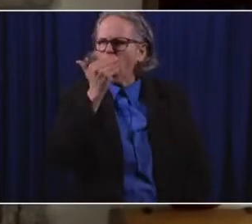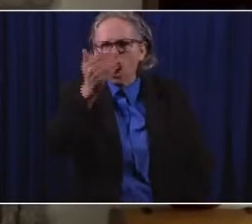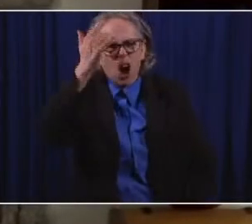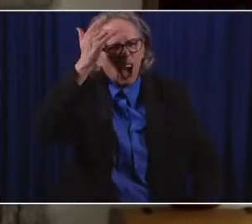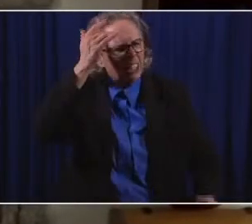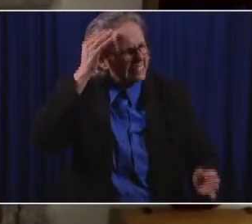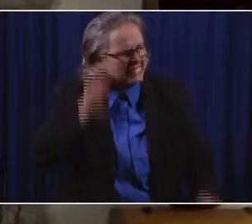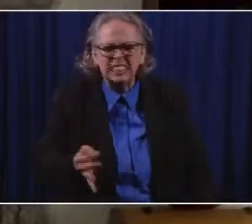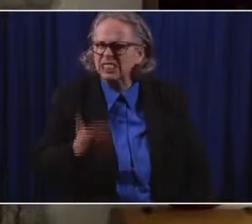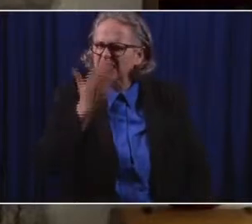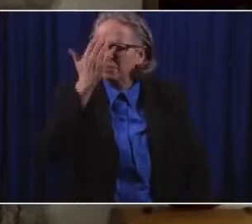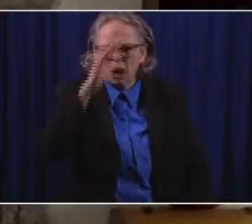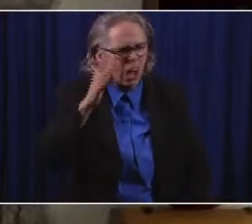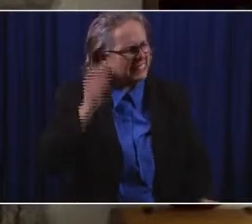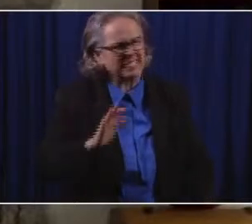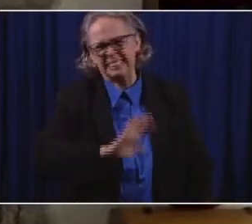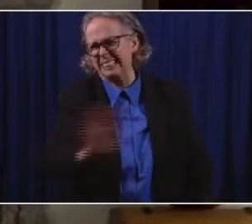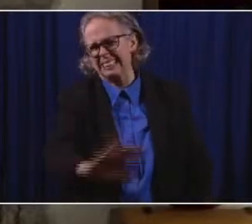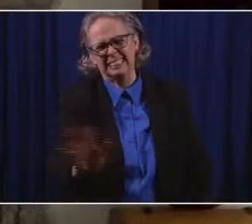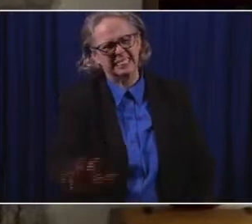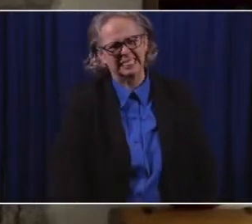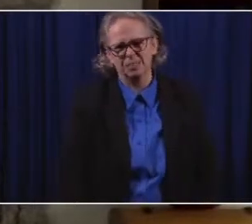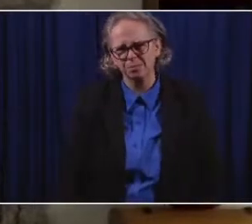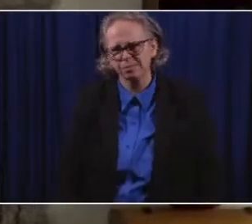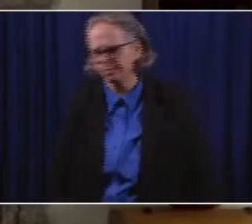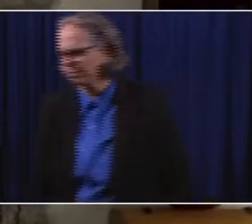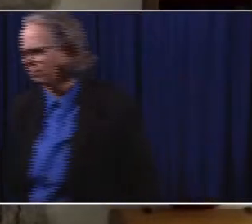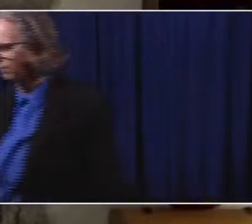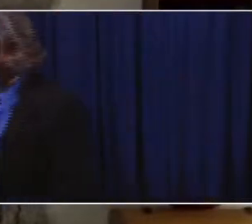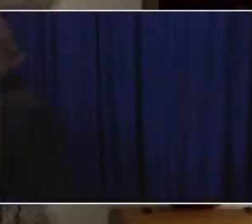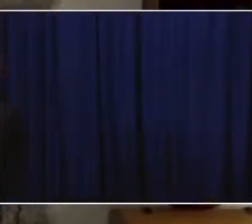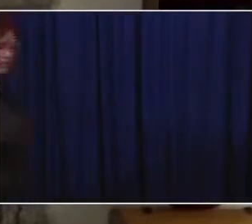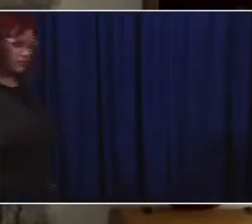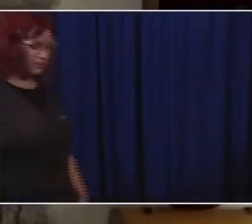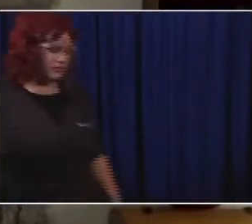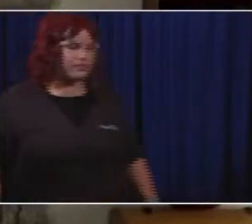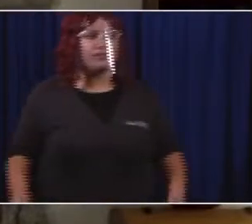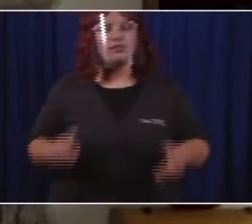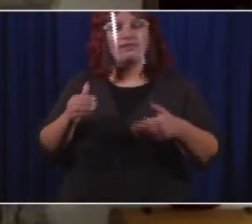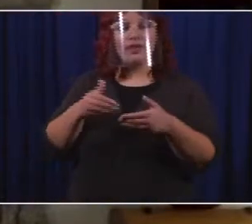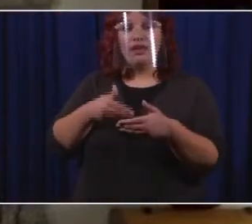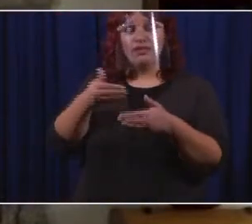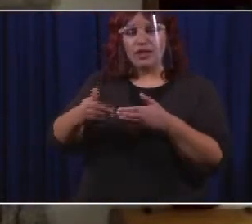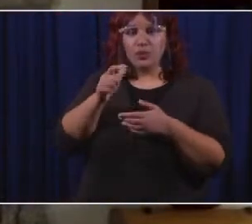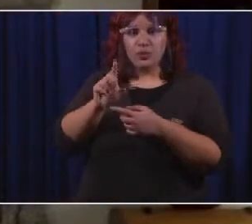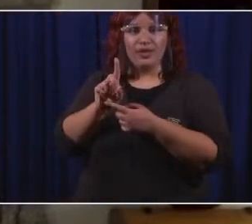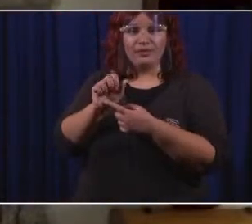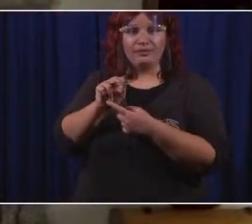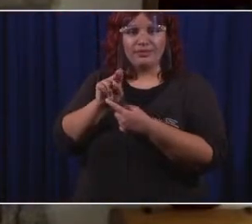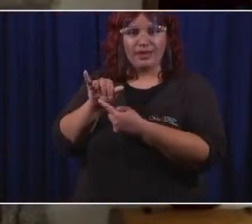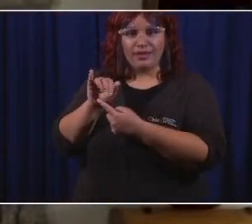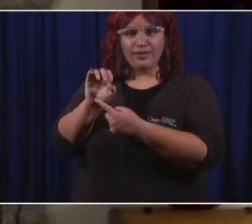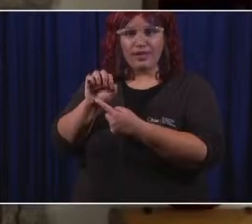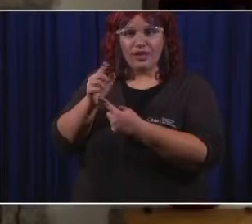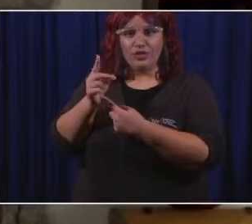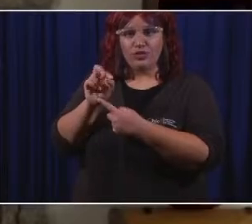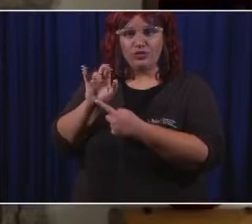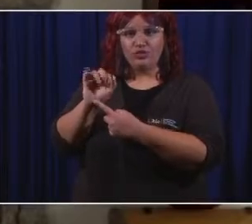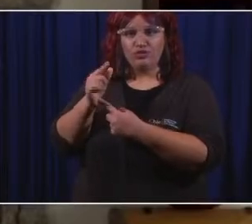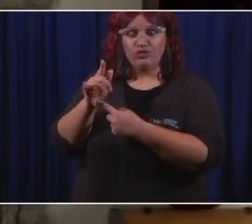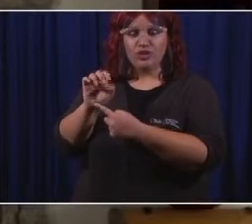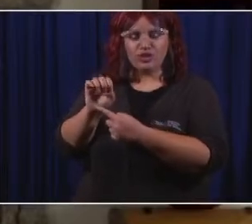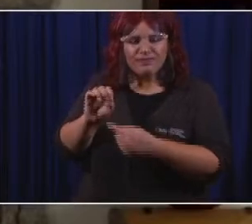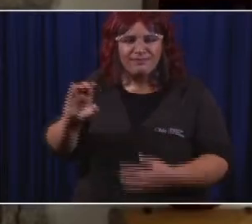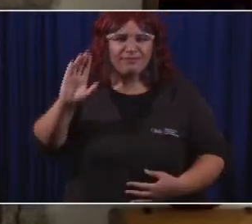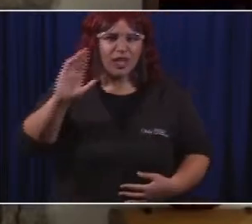Next question is from Danny Eldridge at Hannah News Service. Hello, Governor. Danny. So I know when people ask